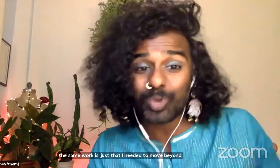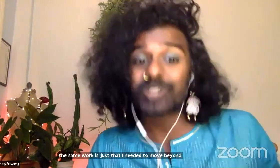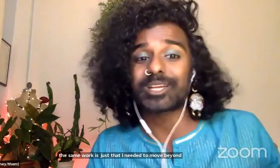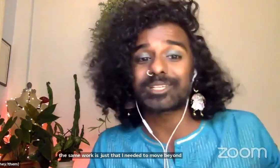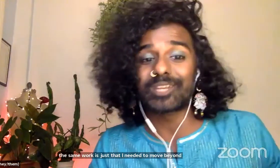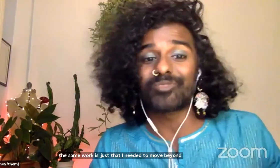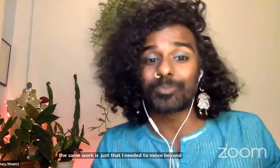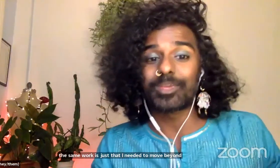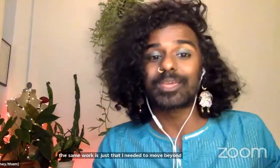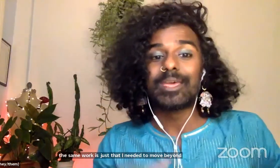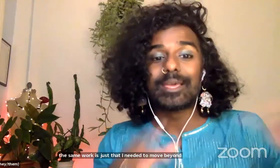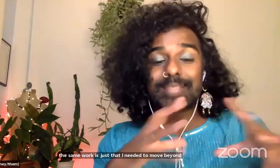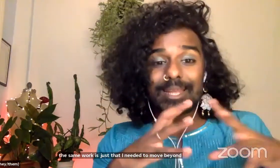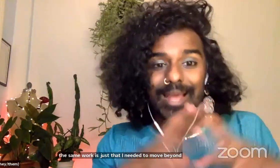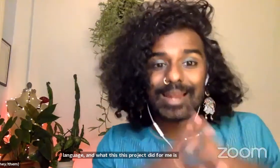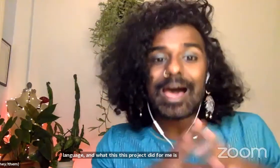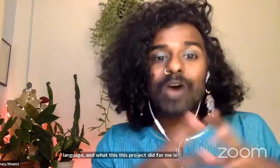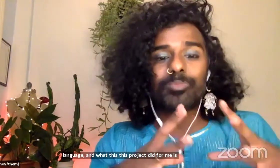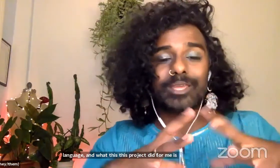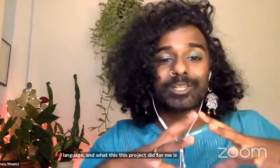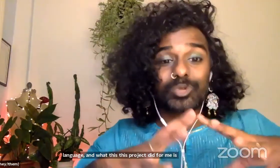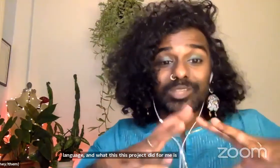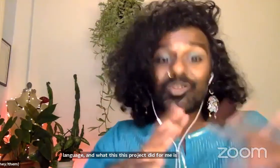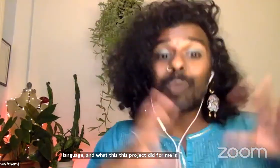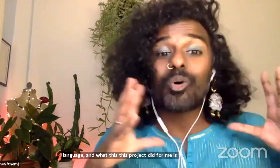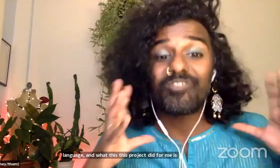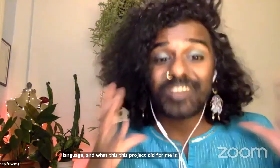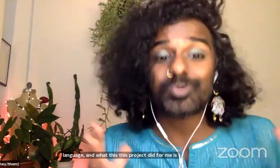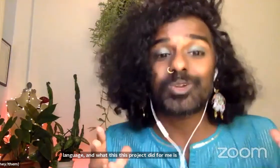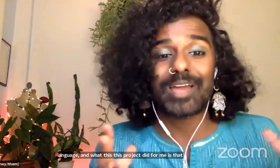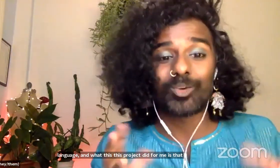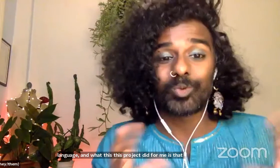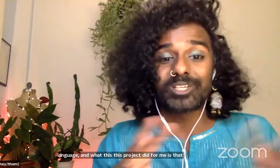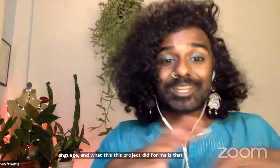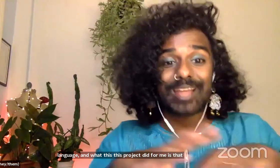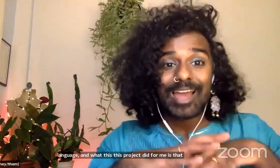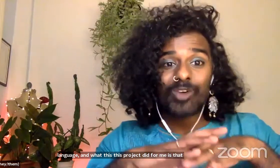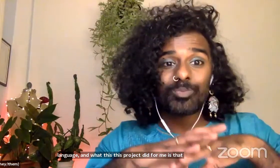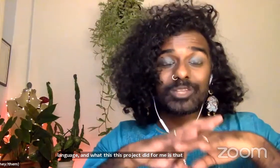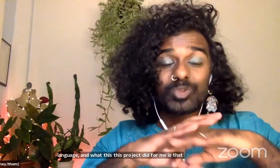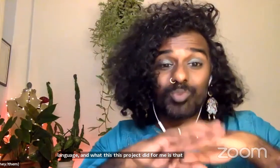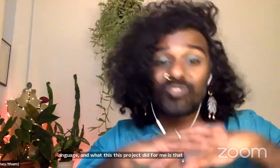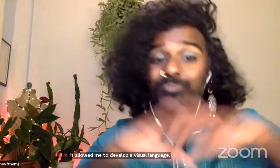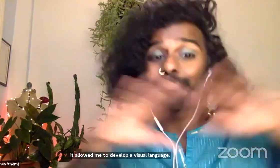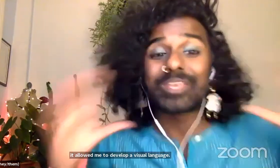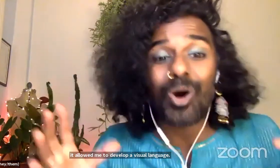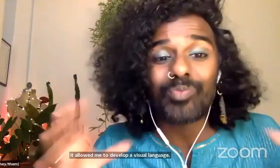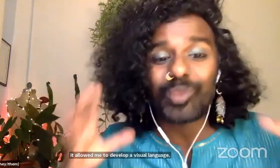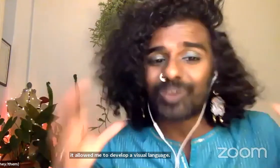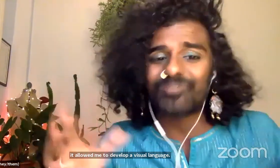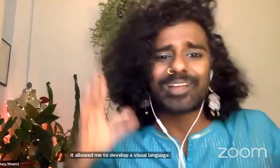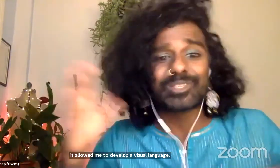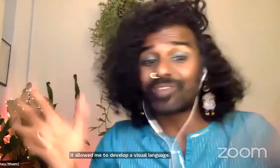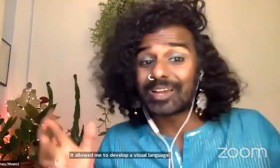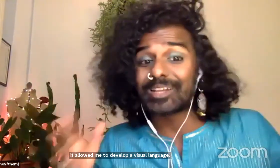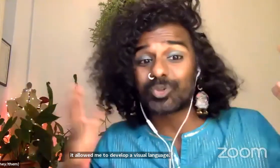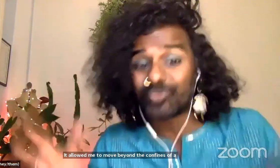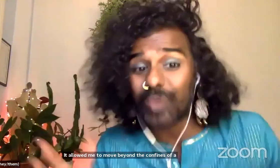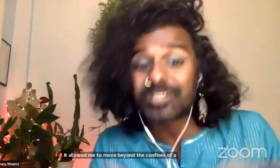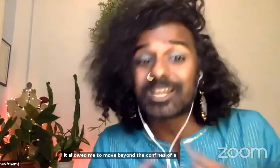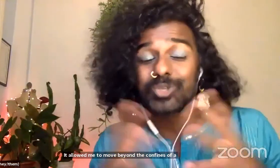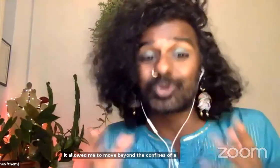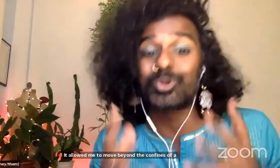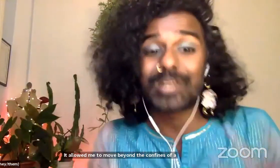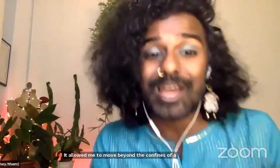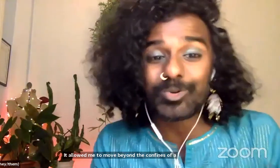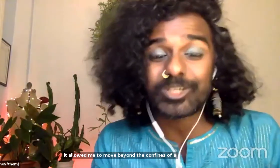this project did for me is that it allowed me to develop a visual language. It allowed me to move beyond the confines of English or